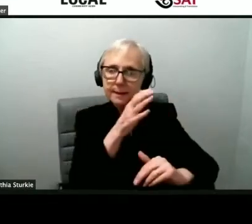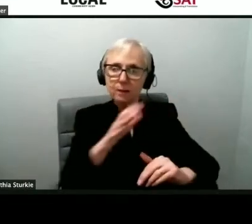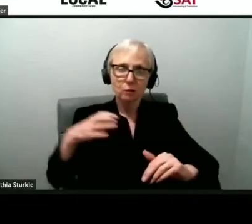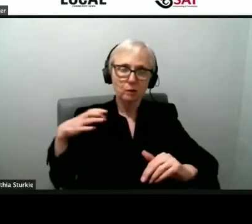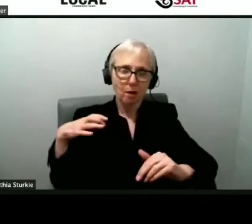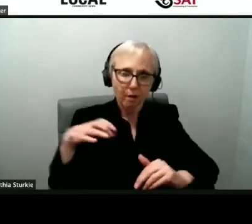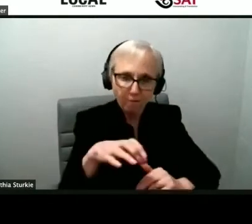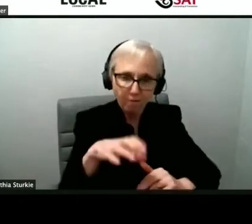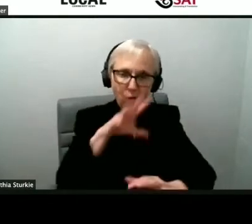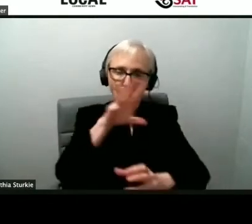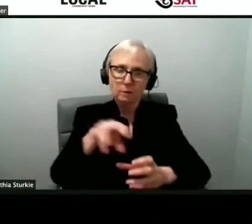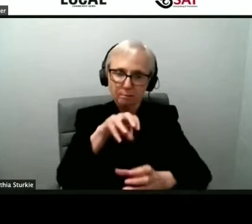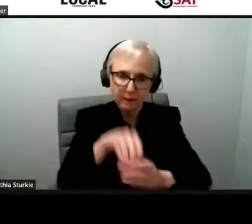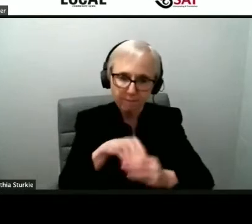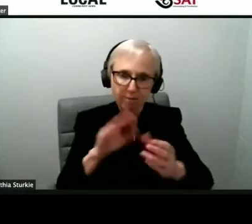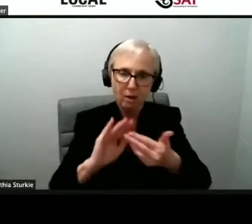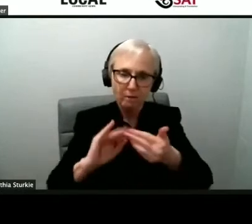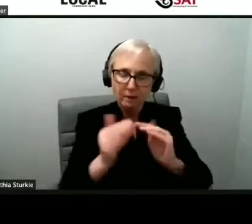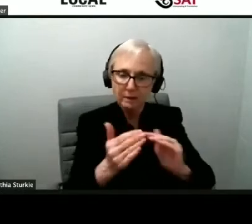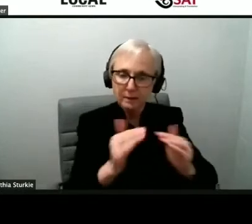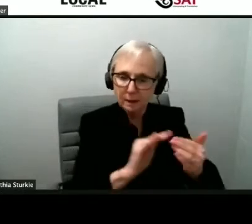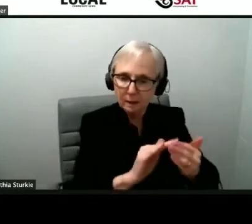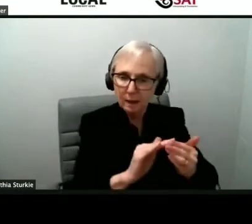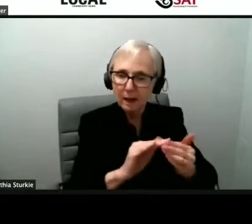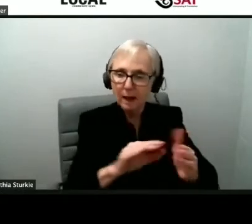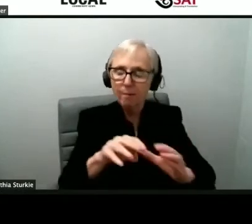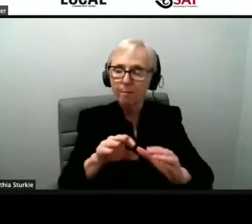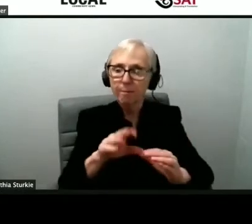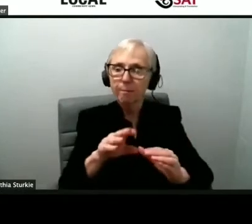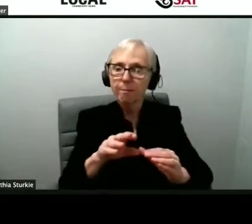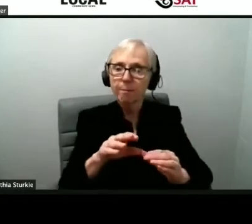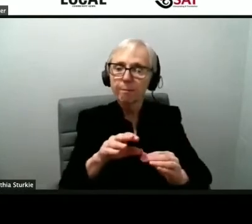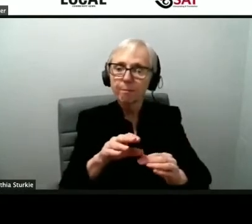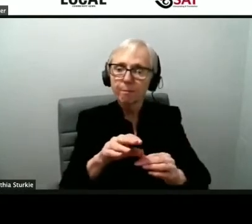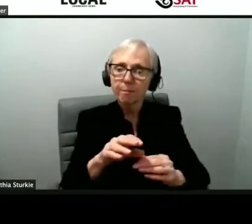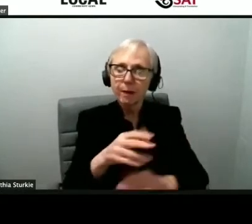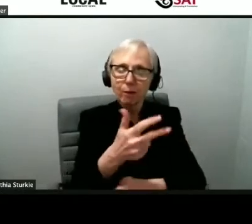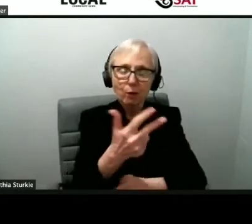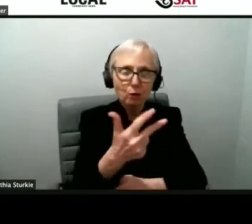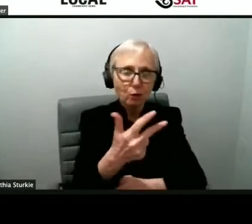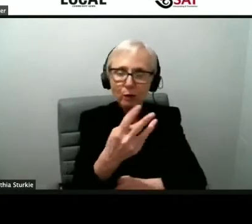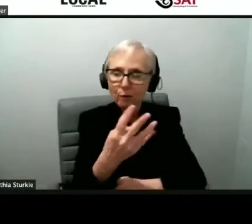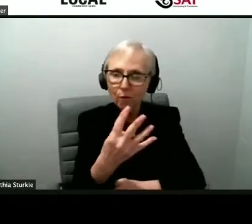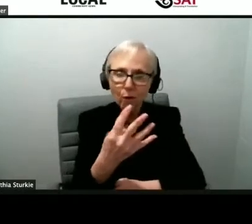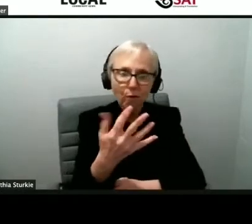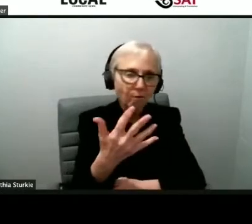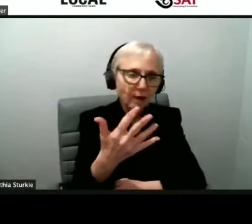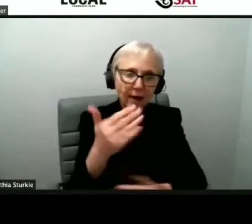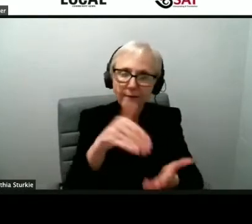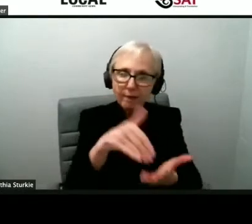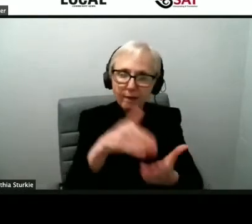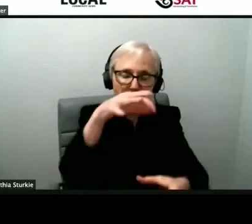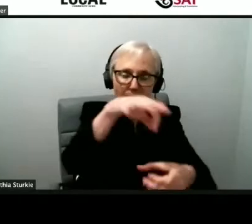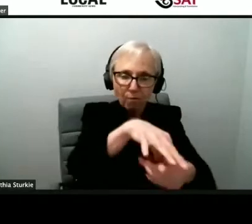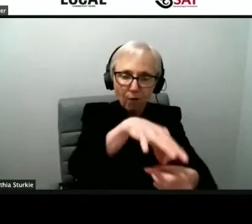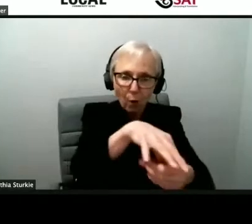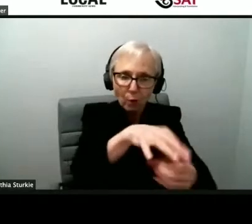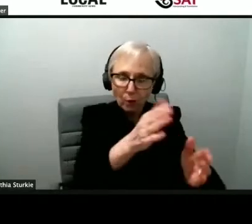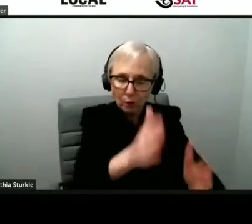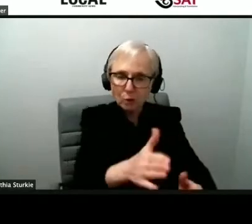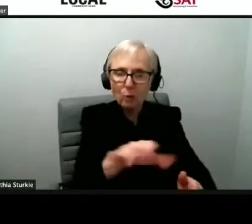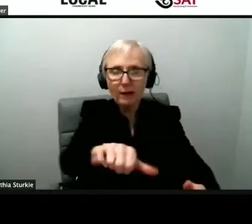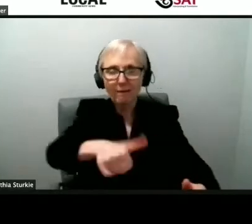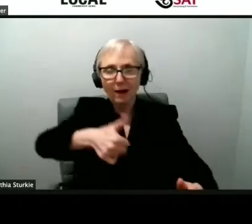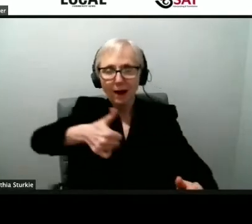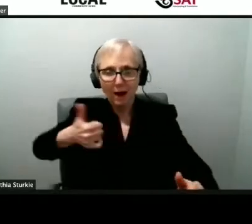comes to civic engagement. But beyond that, outside of those, you know, 3,000 or 4,000, 4,000 to 5,000 seniors that are voting, we also have